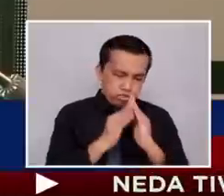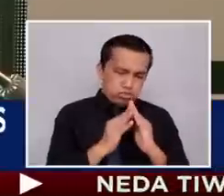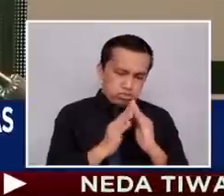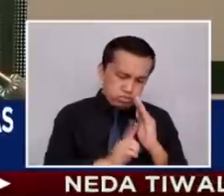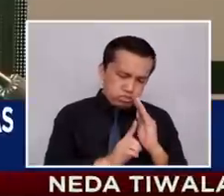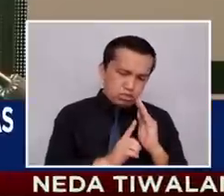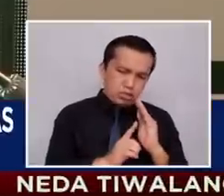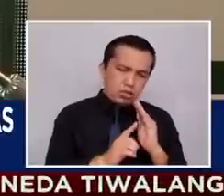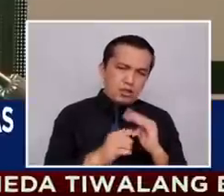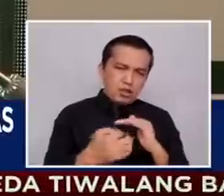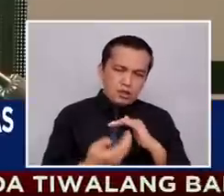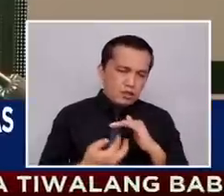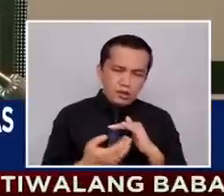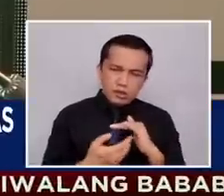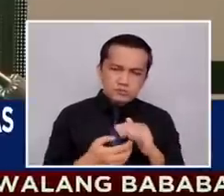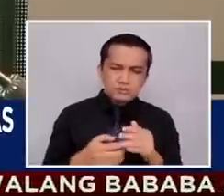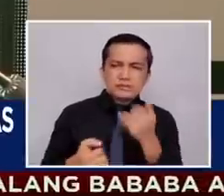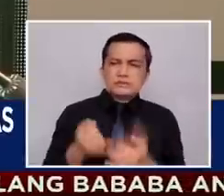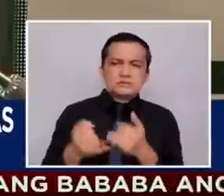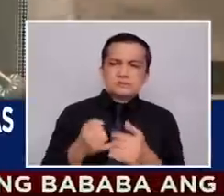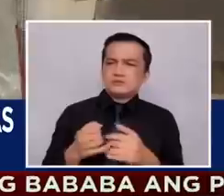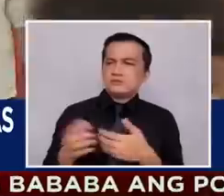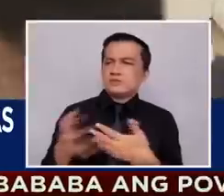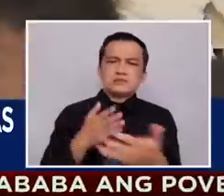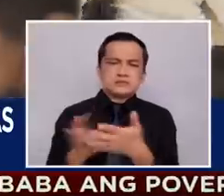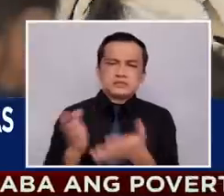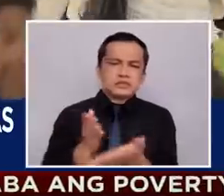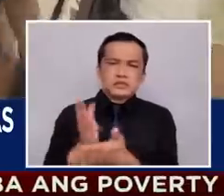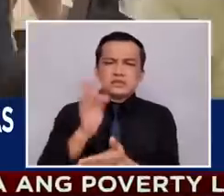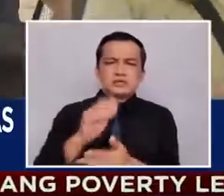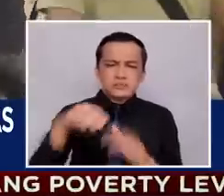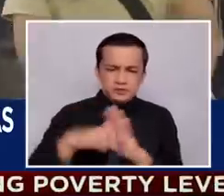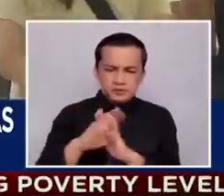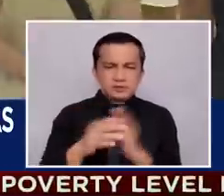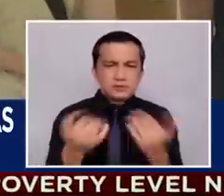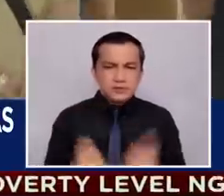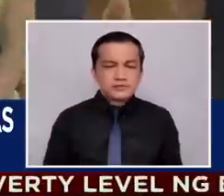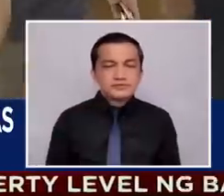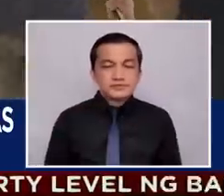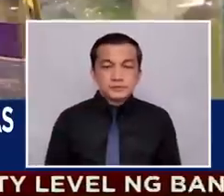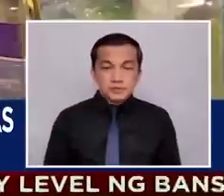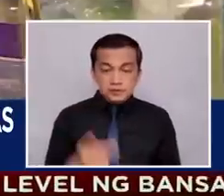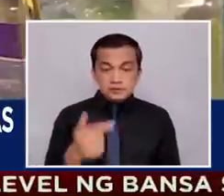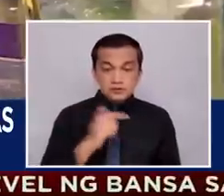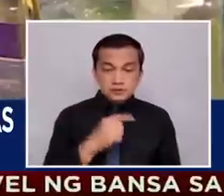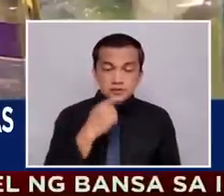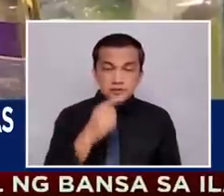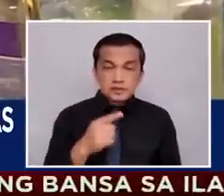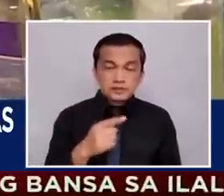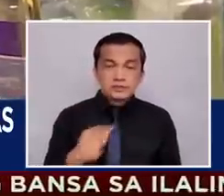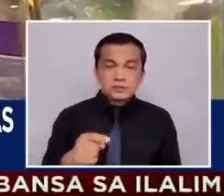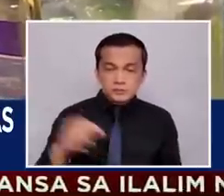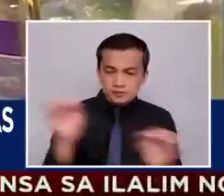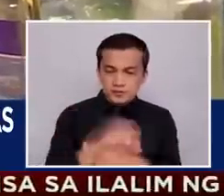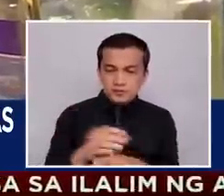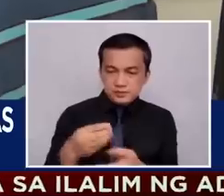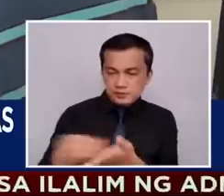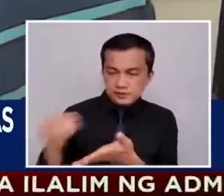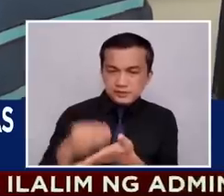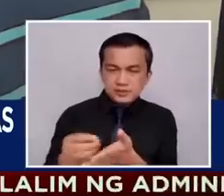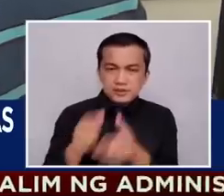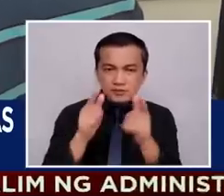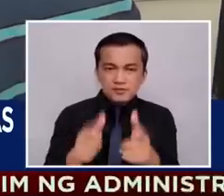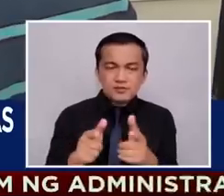finally said, we don't care about inflation, at least for now. Sa tingin niya, dahil sa tinatawag na revenge spending, mukhang mauwi ang